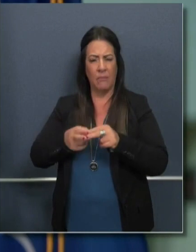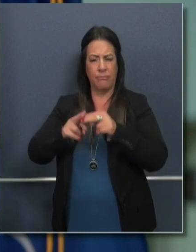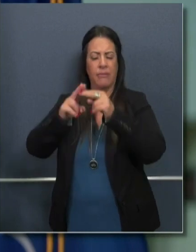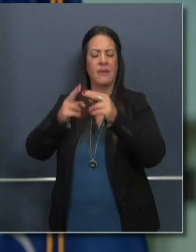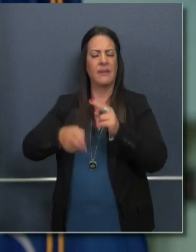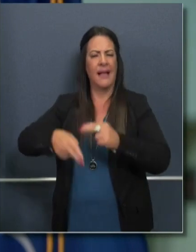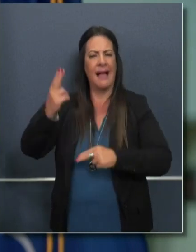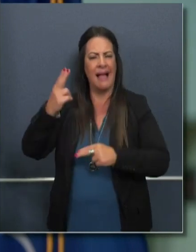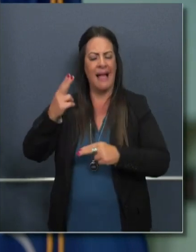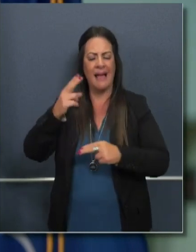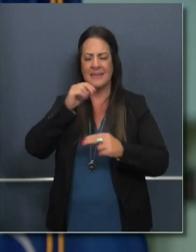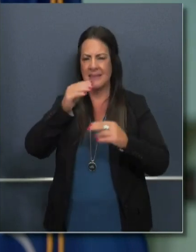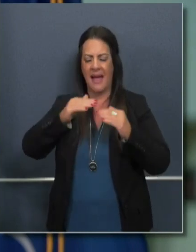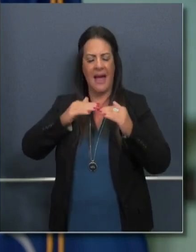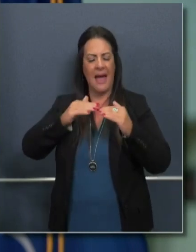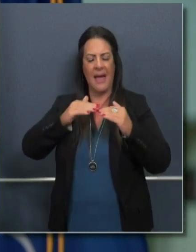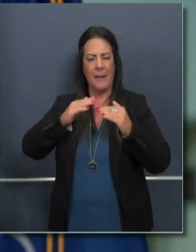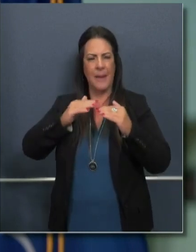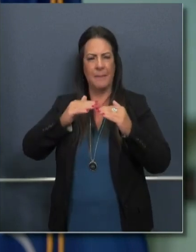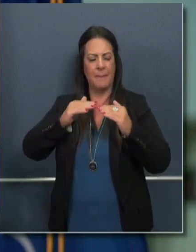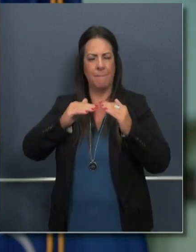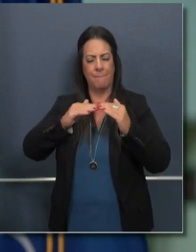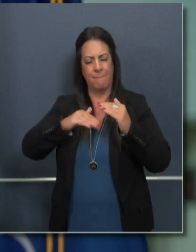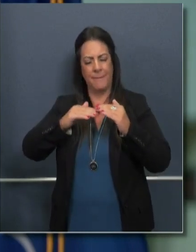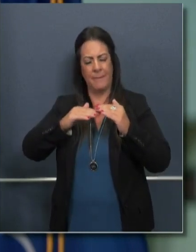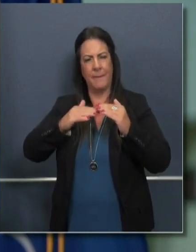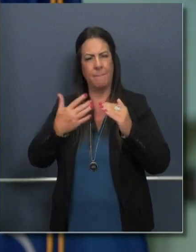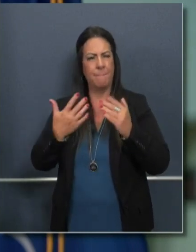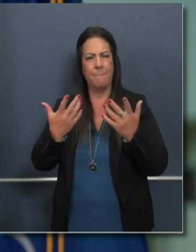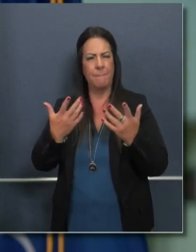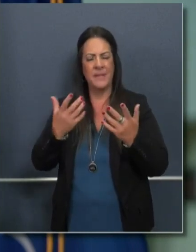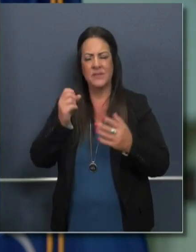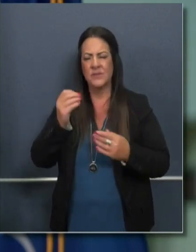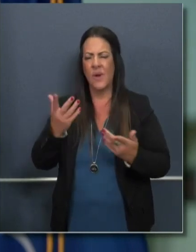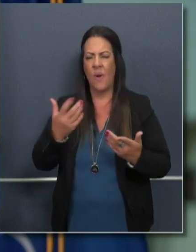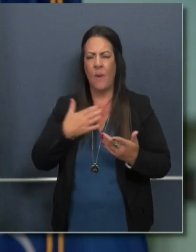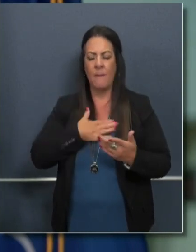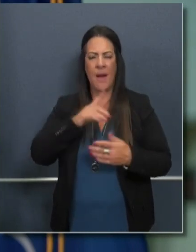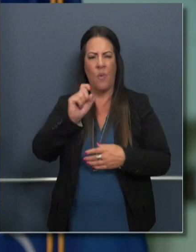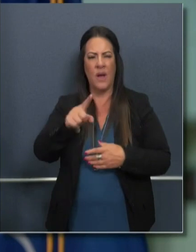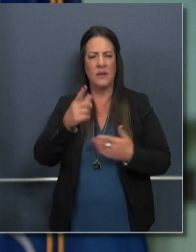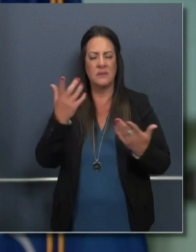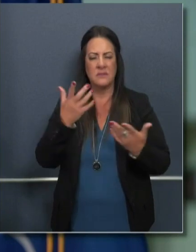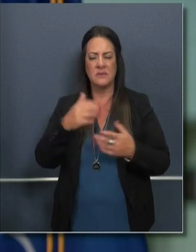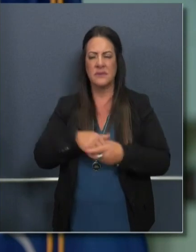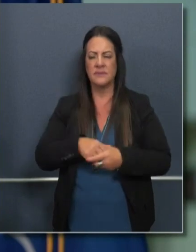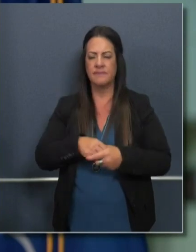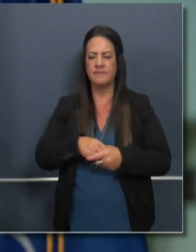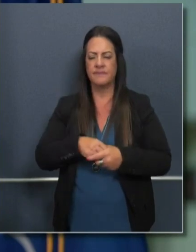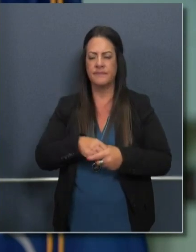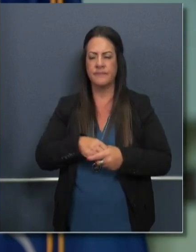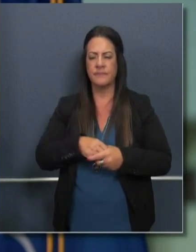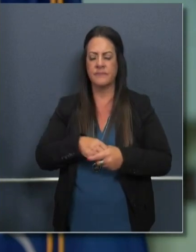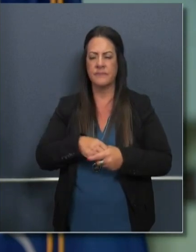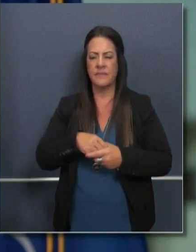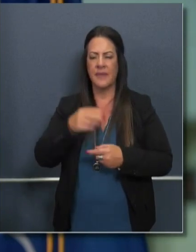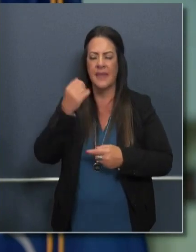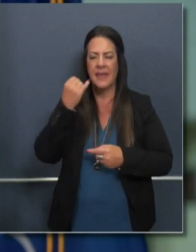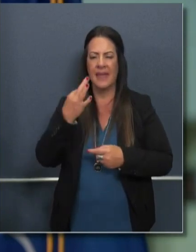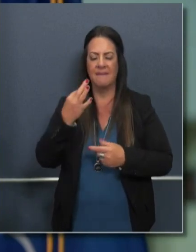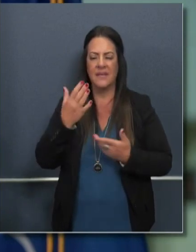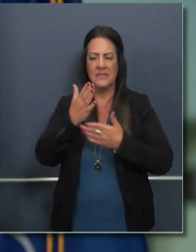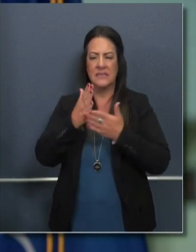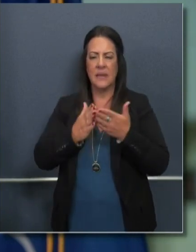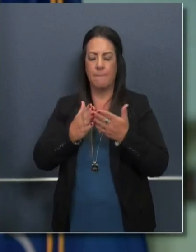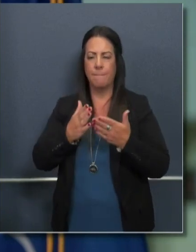the minimum called for by reopening guidelines. My question is, why is California in such instances no longer being guided